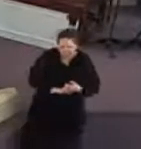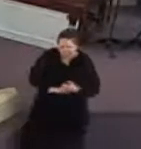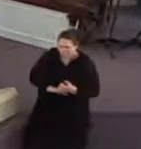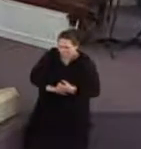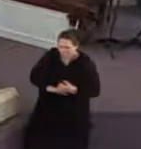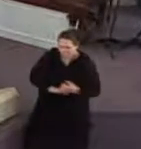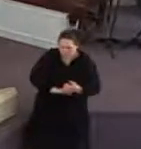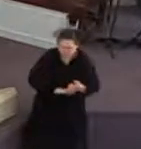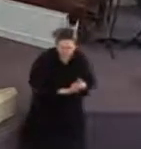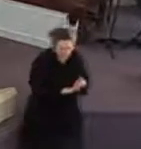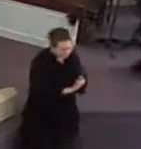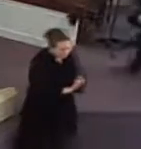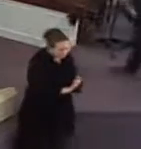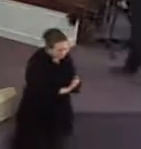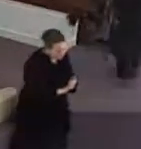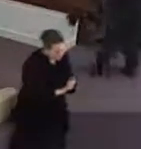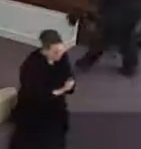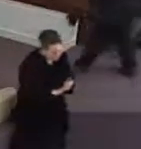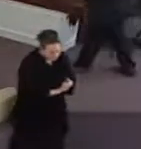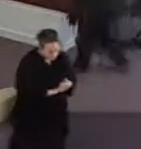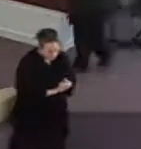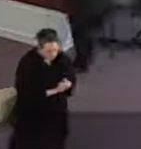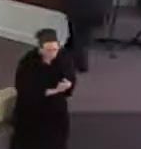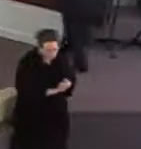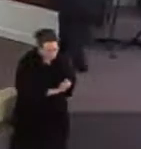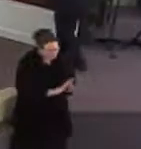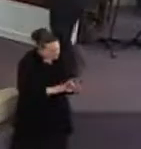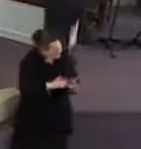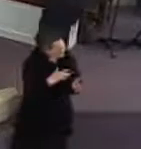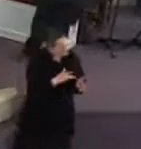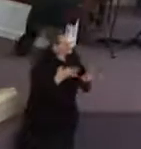I just feel such a strong current of the Spirit today